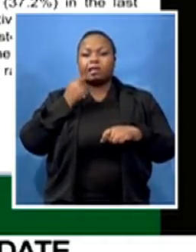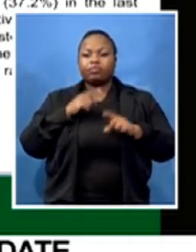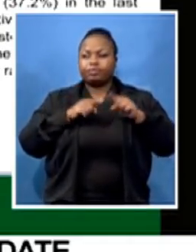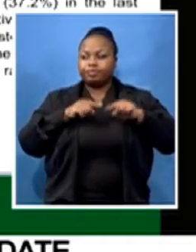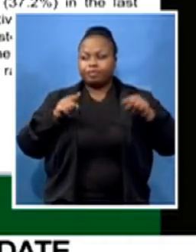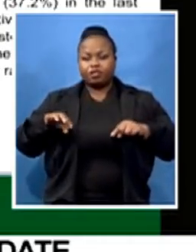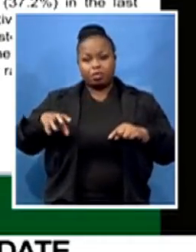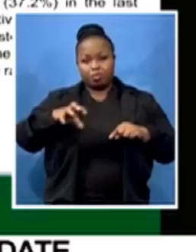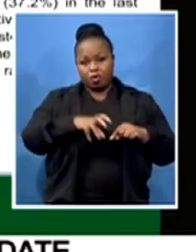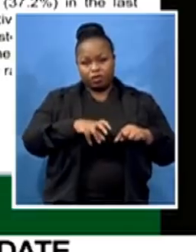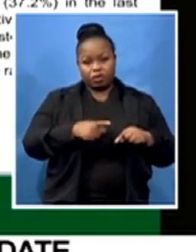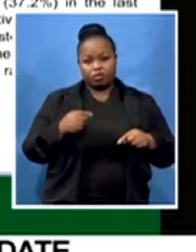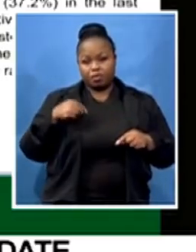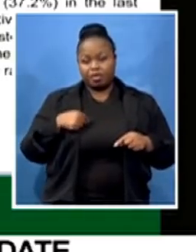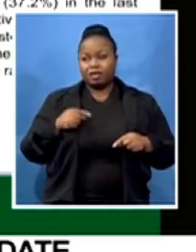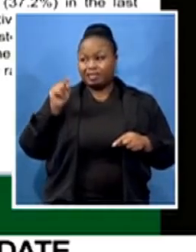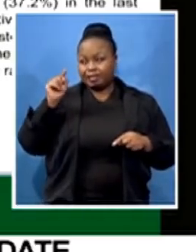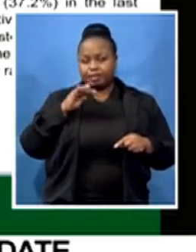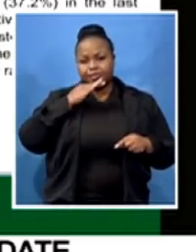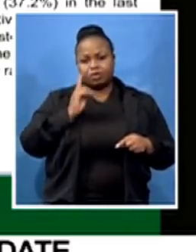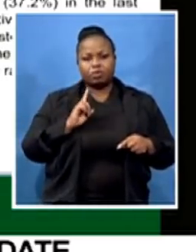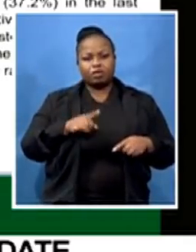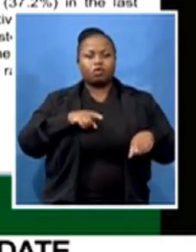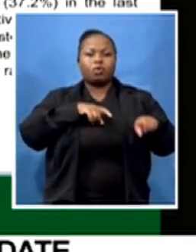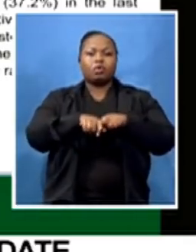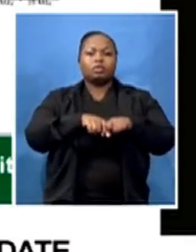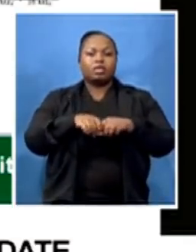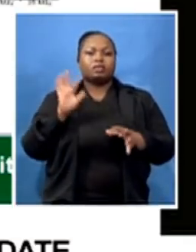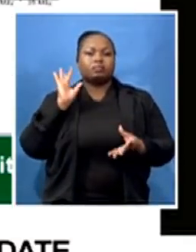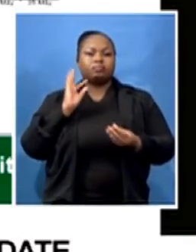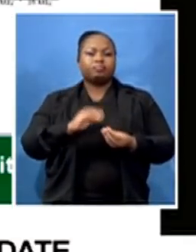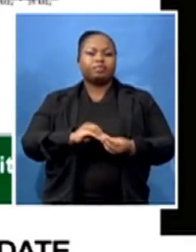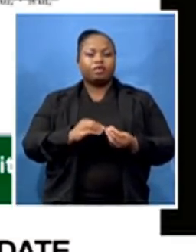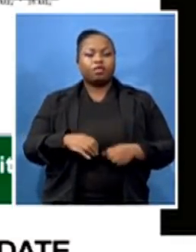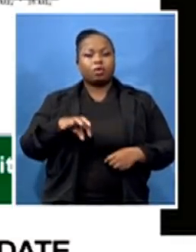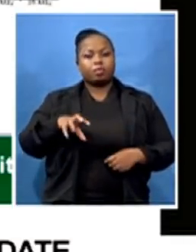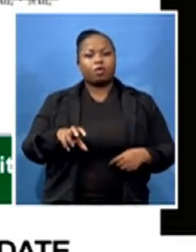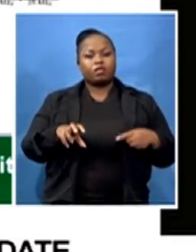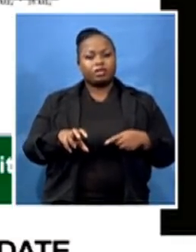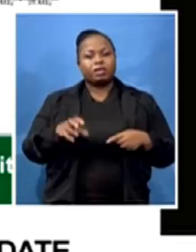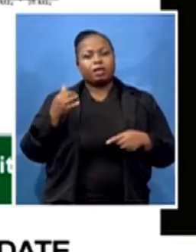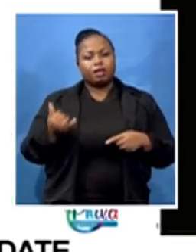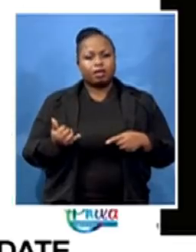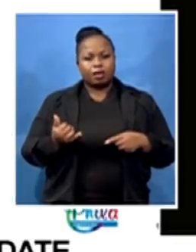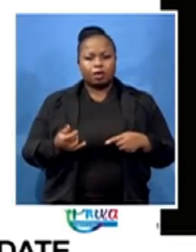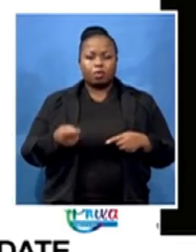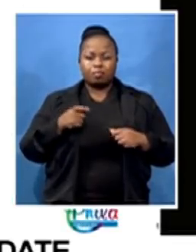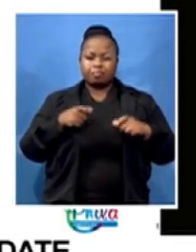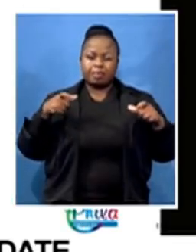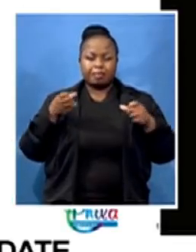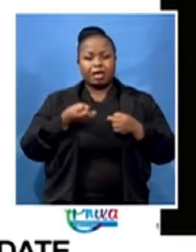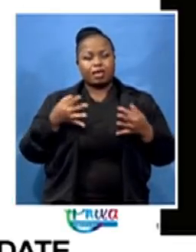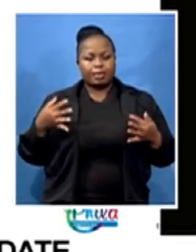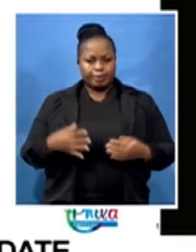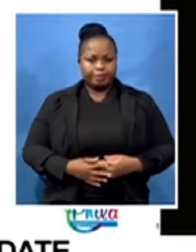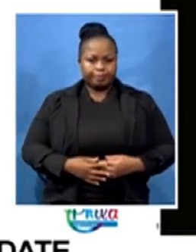the numbers of tests being done per province they are quite large. But what we're going to